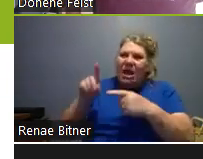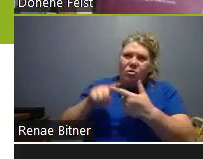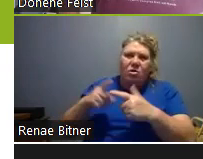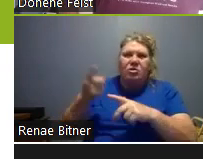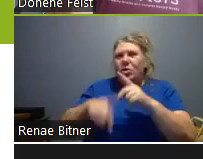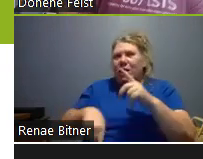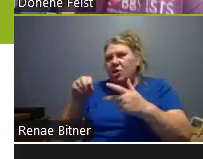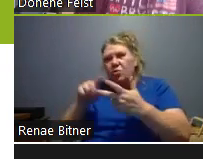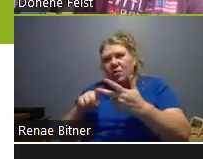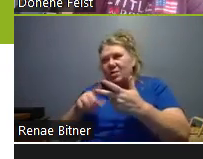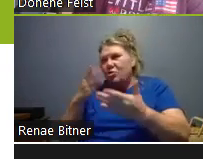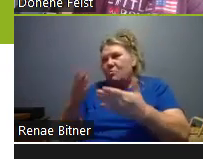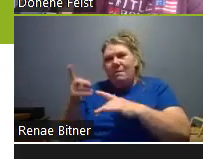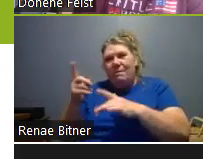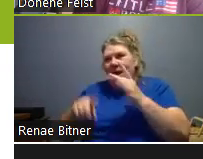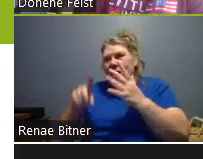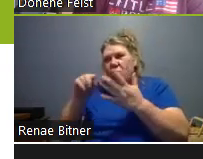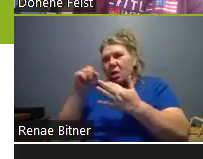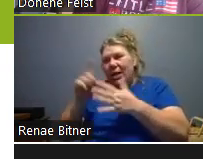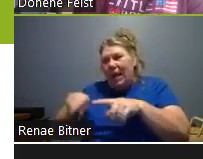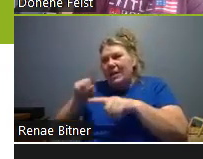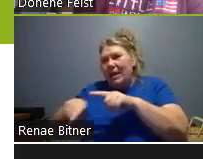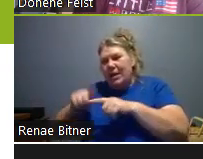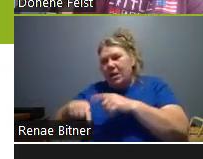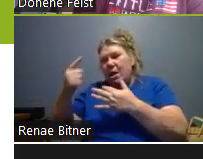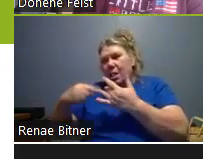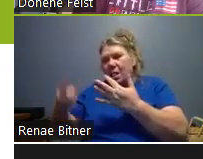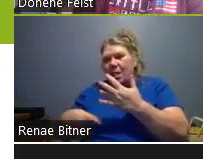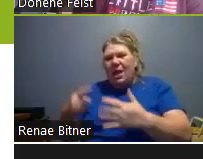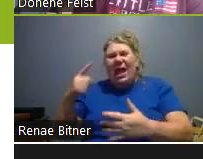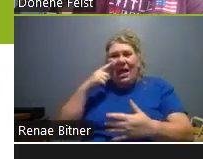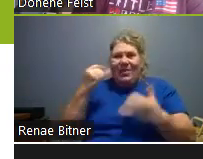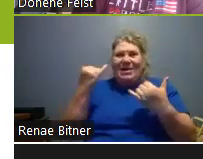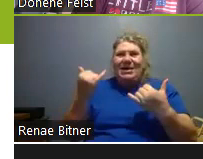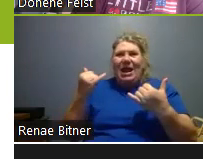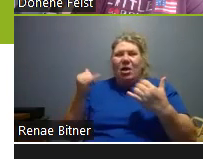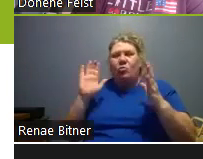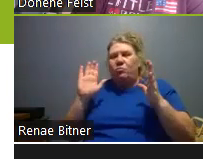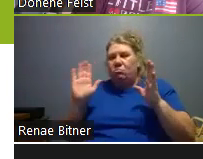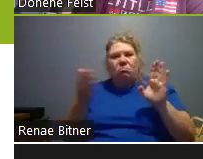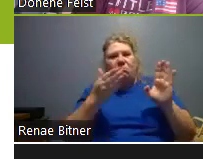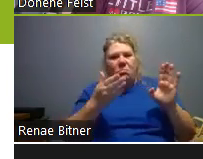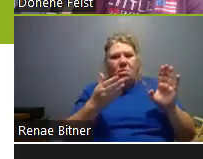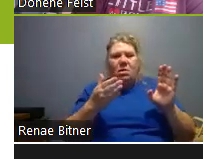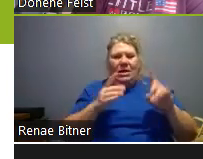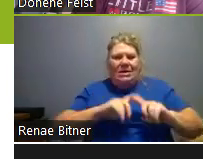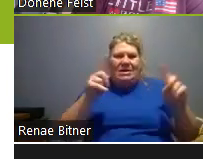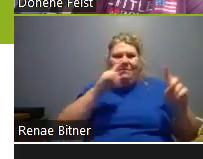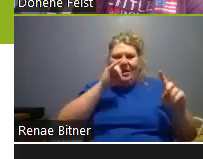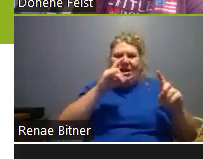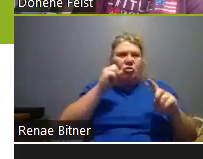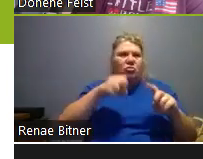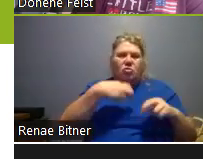not be able to do that. And I think things are a little bit different now, because I think kids are so